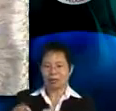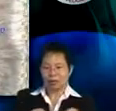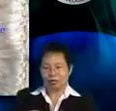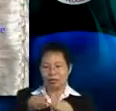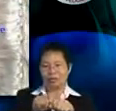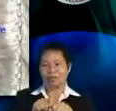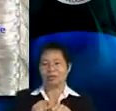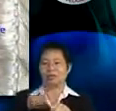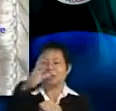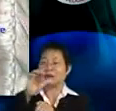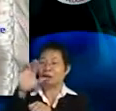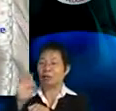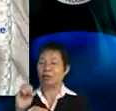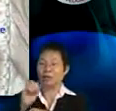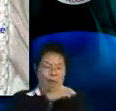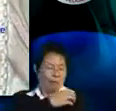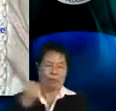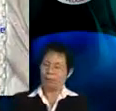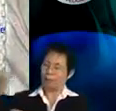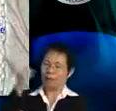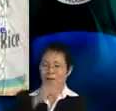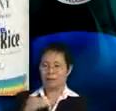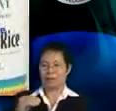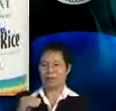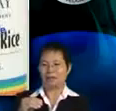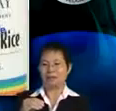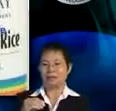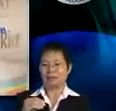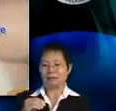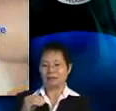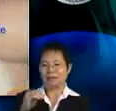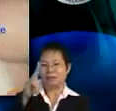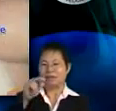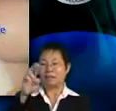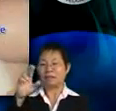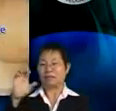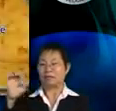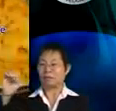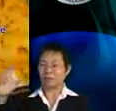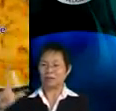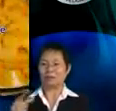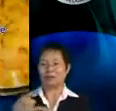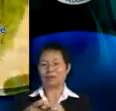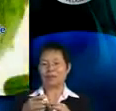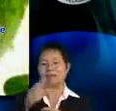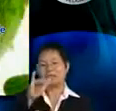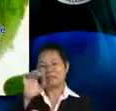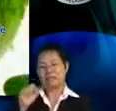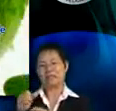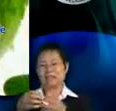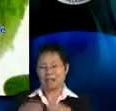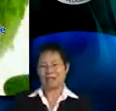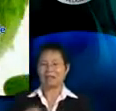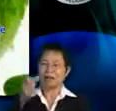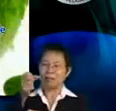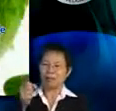muscles and nerve cells. Sources: yeast, egg, milk cereals, and vegetables.